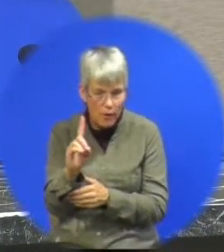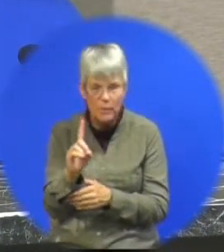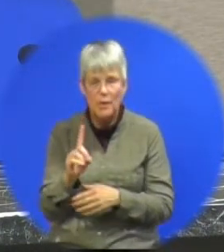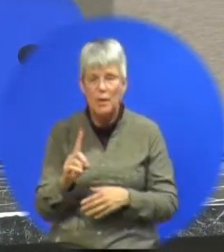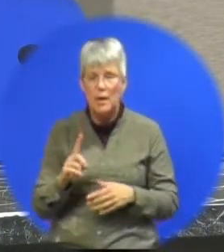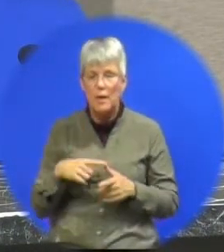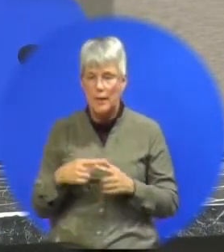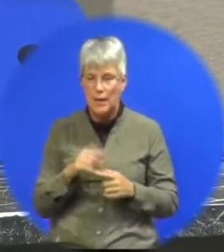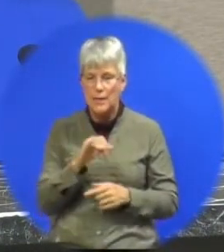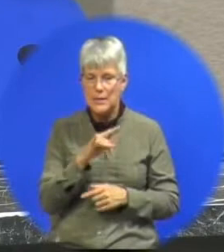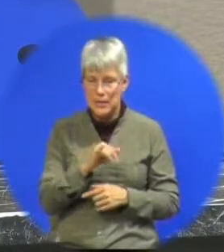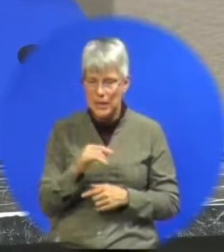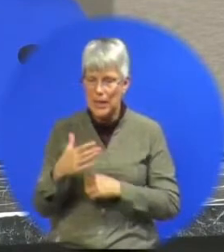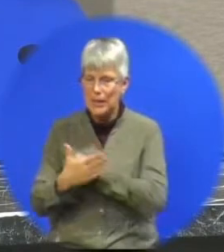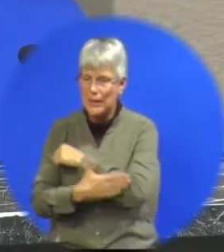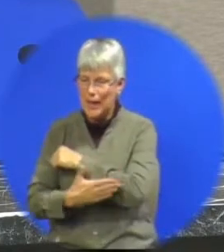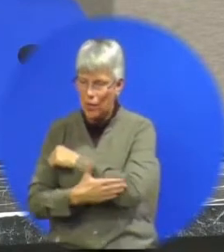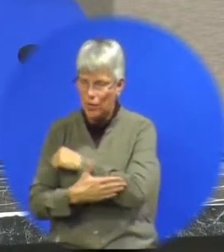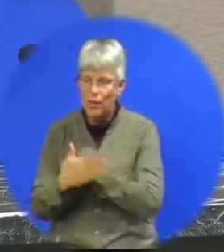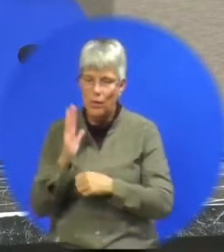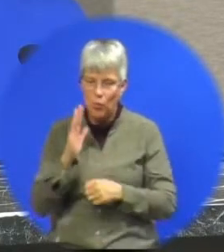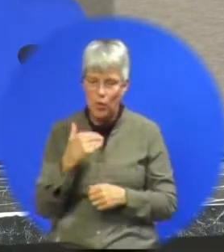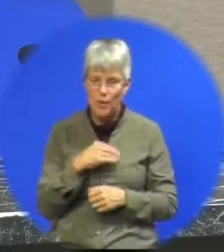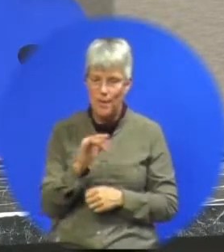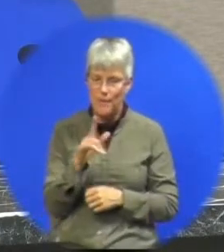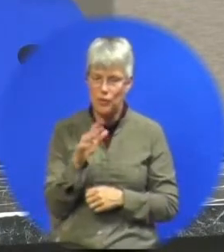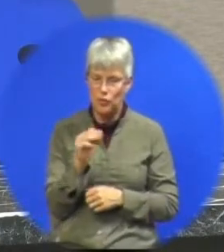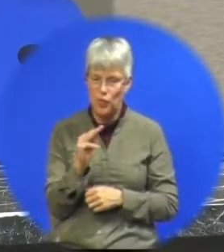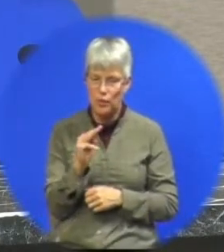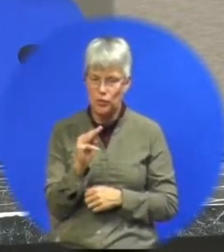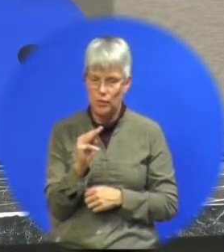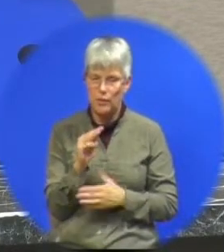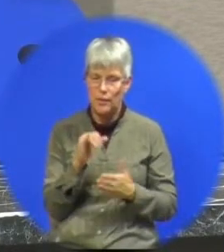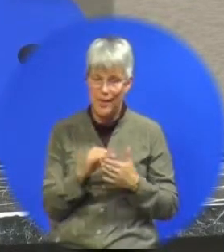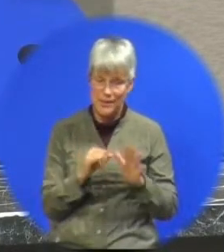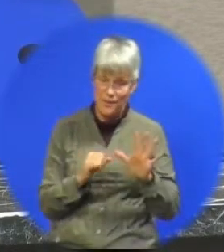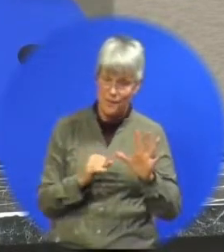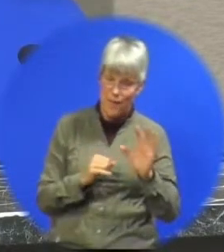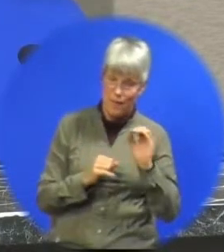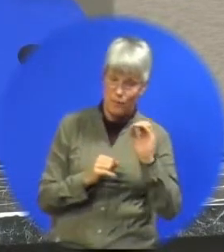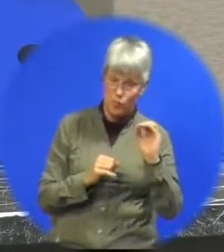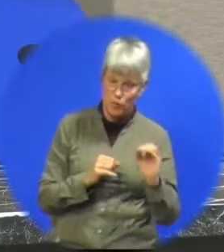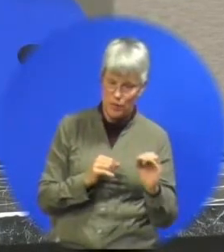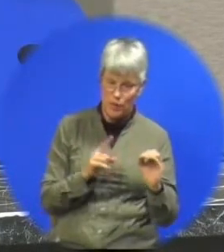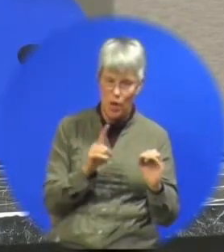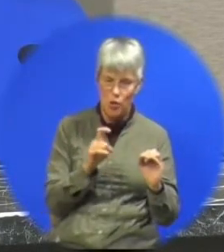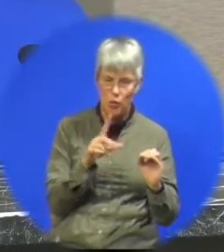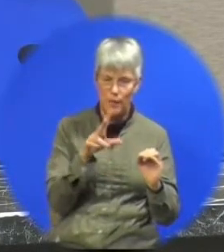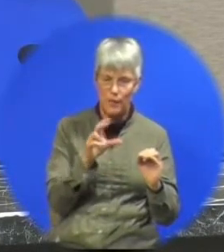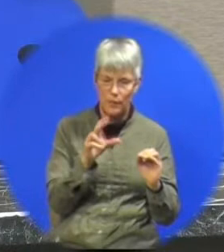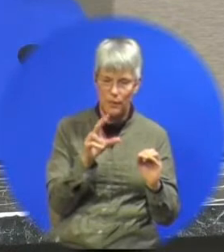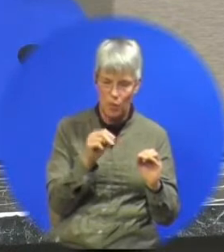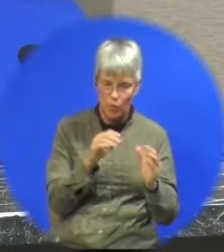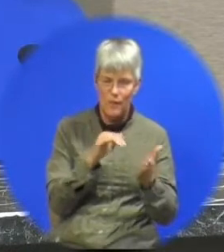portions the administration portion of the grant. It's 5%, which in this case for the 130 would be $6,500.